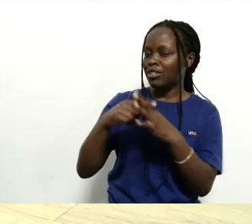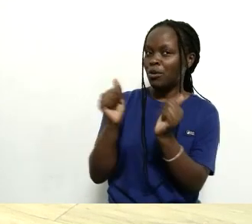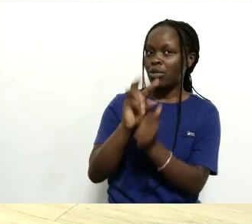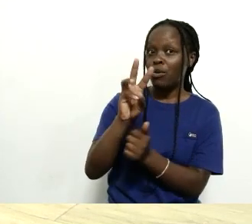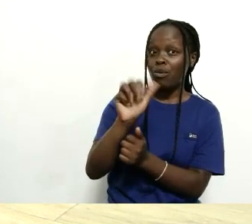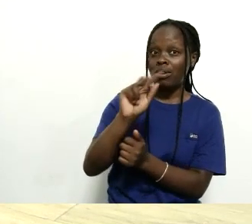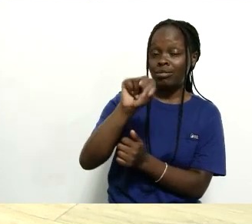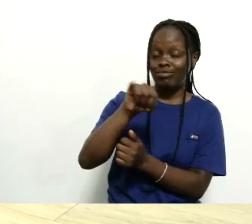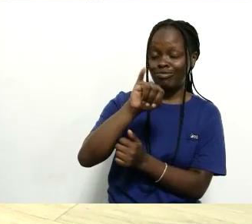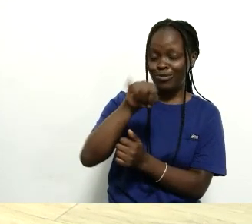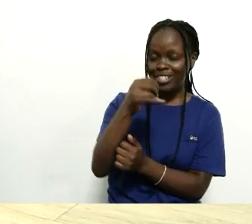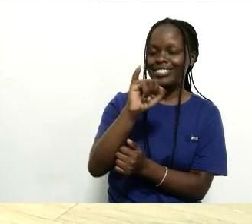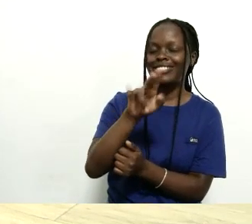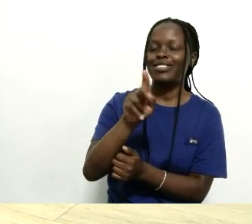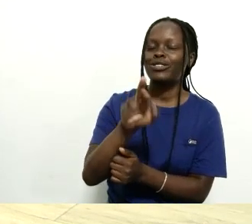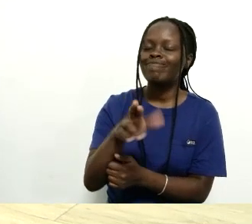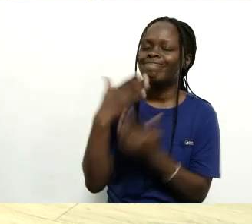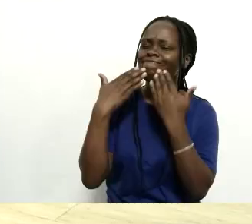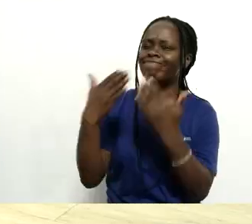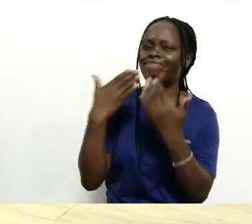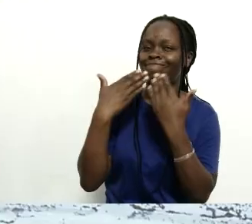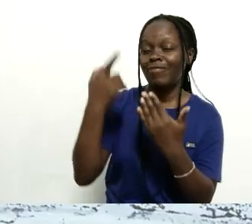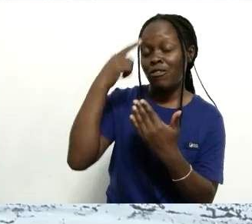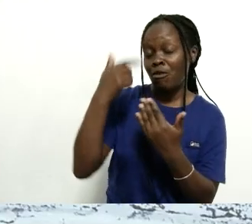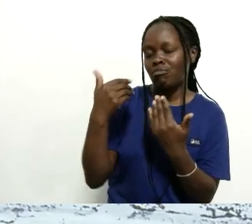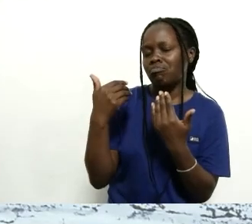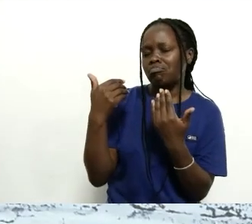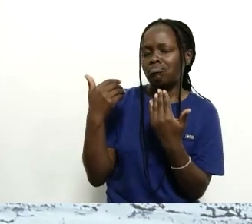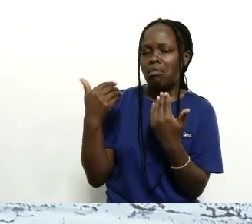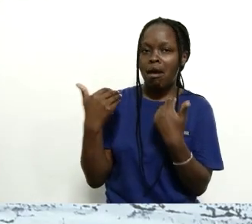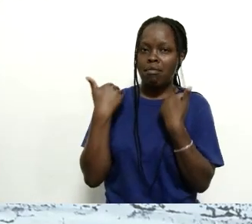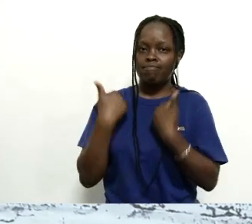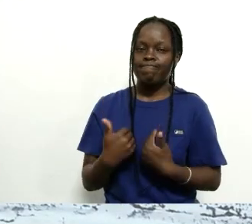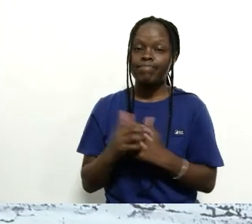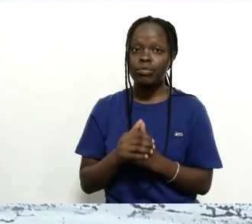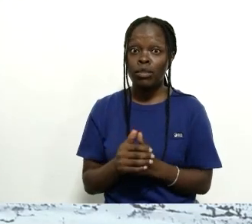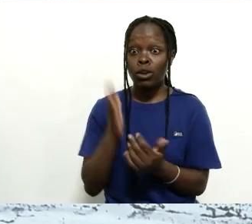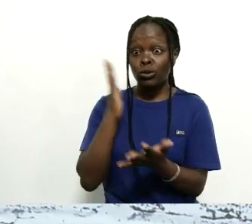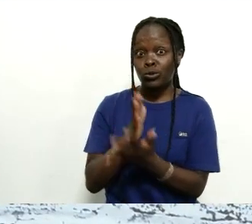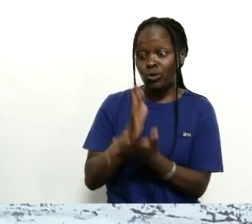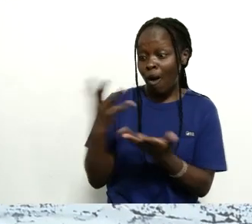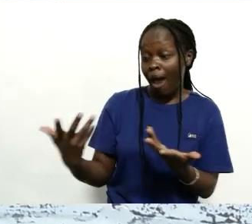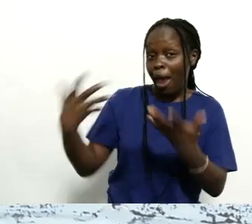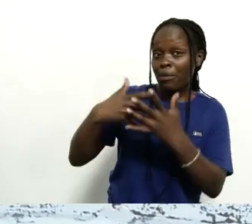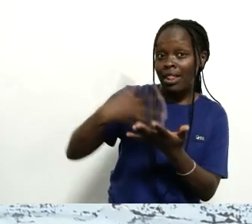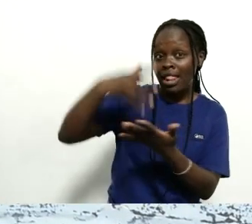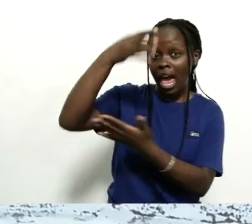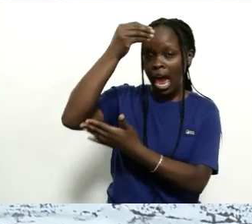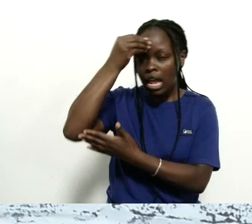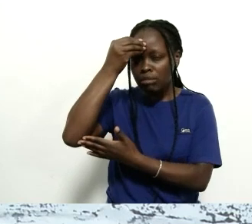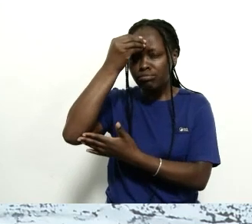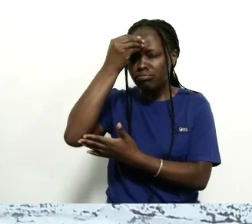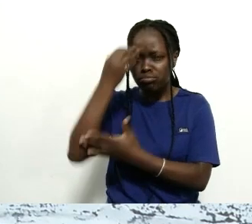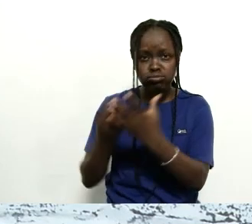Wanjiku. Thank you so much, Moses, for having me. Hybrid learning has really been adapted and accelerated because